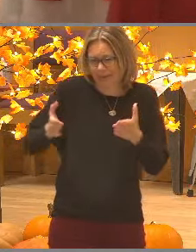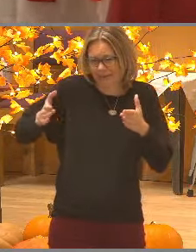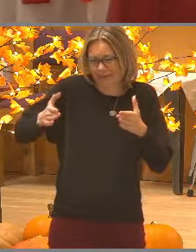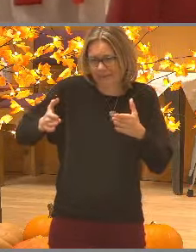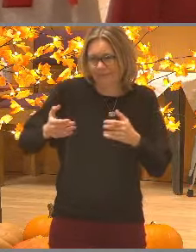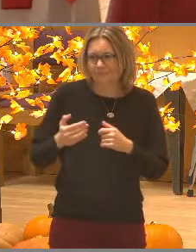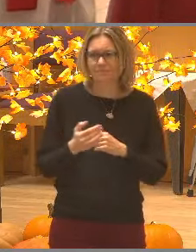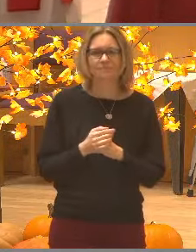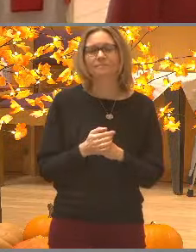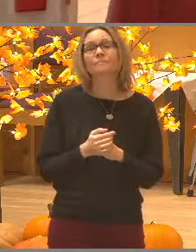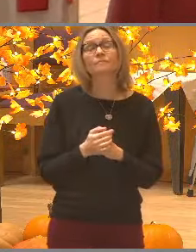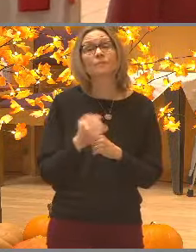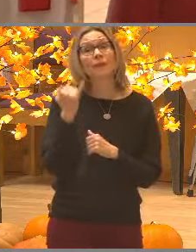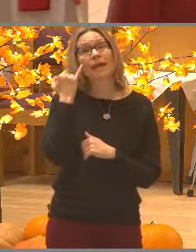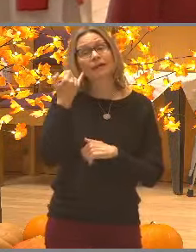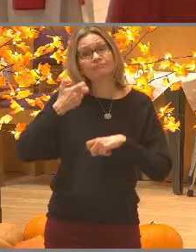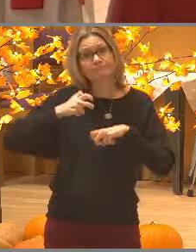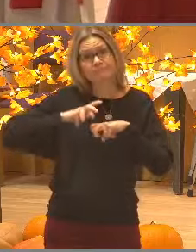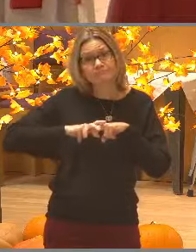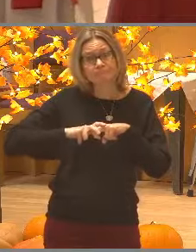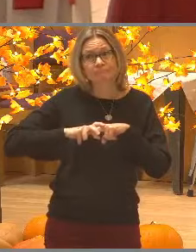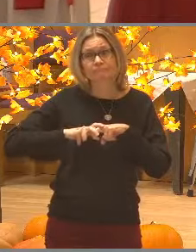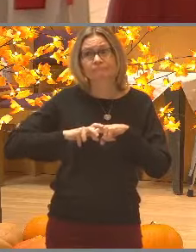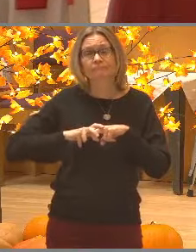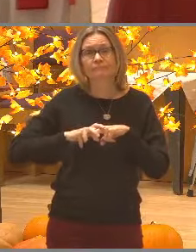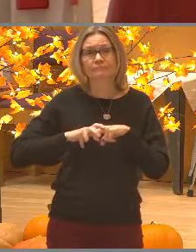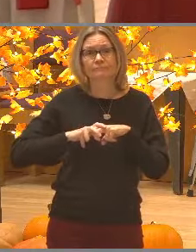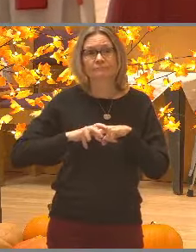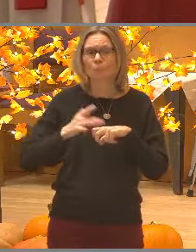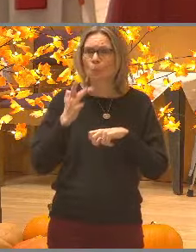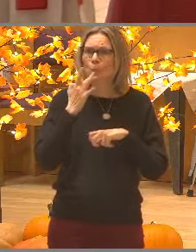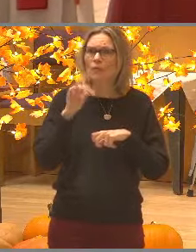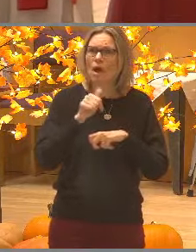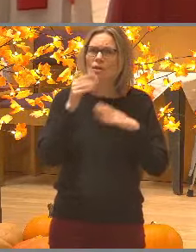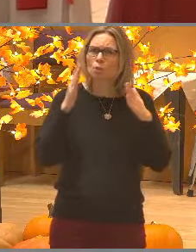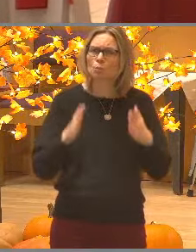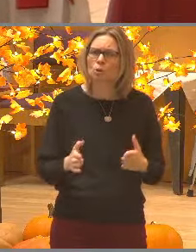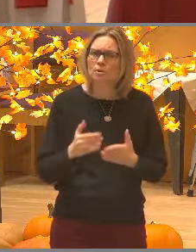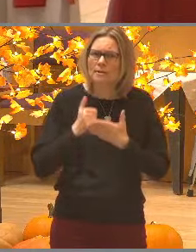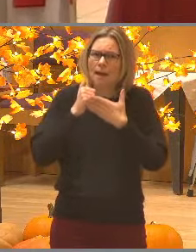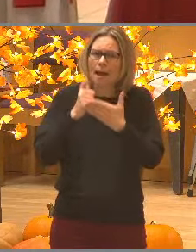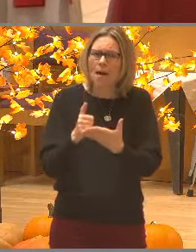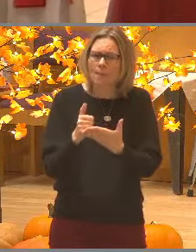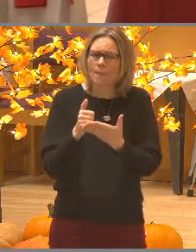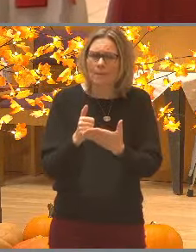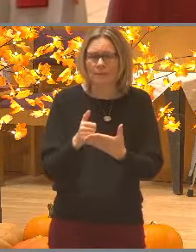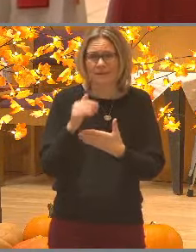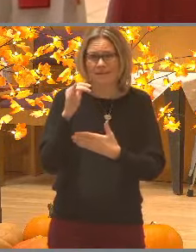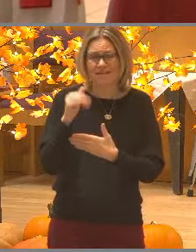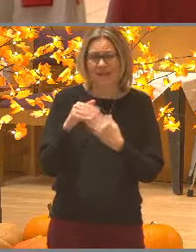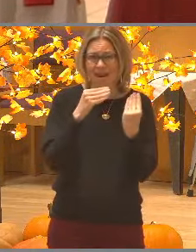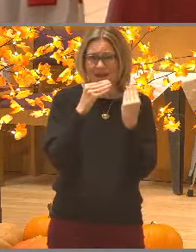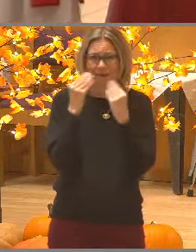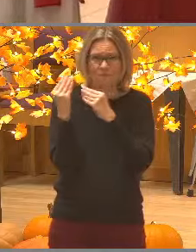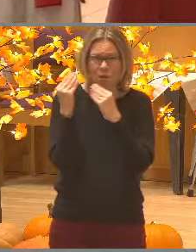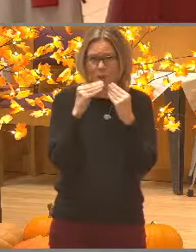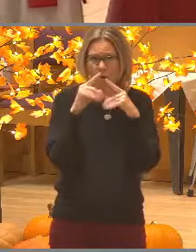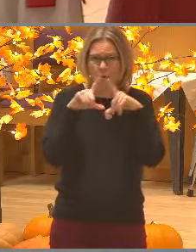your on your seat and you would like for someone to help you, just raise your envelope or your card,